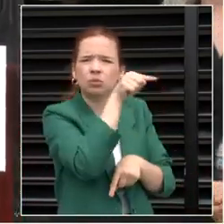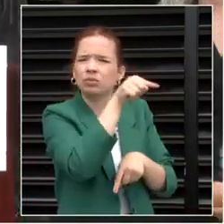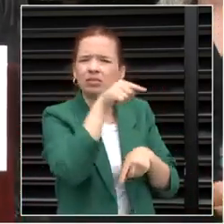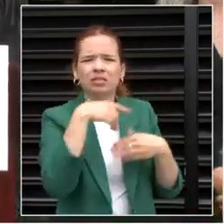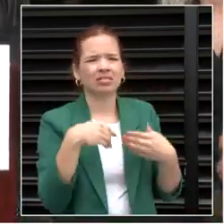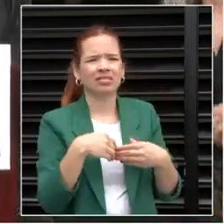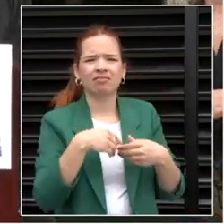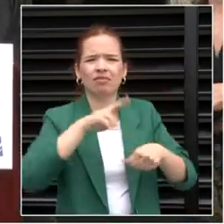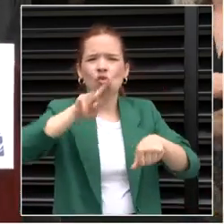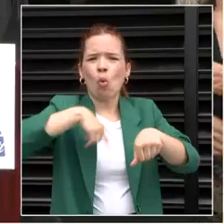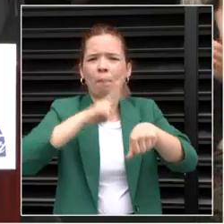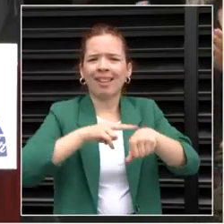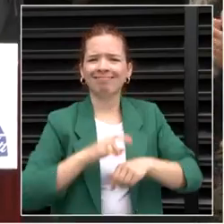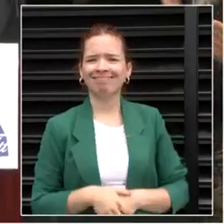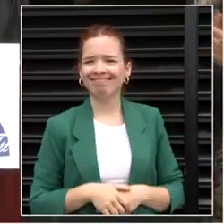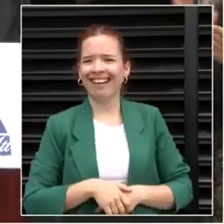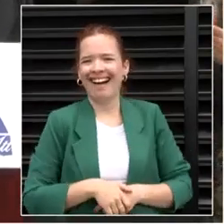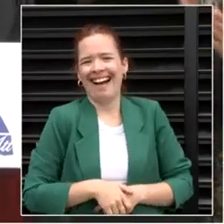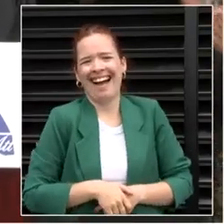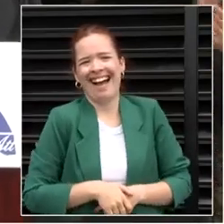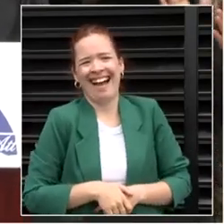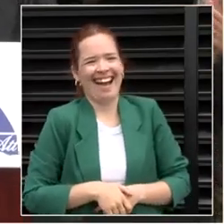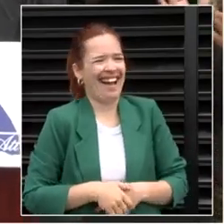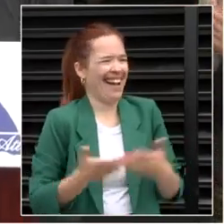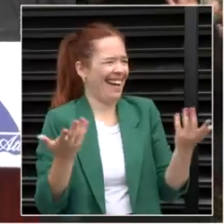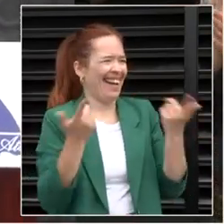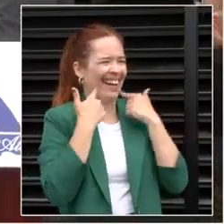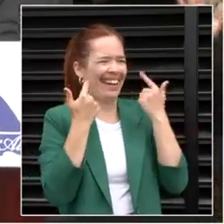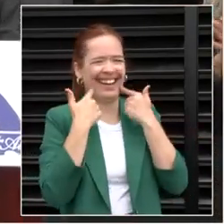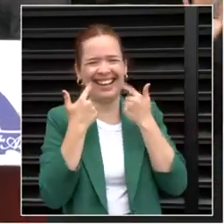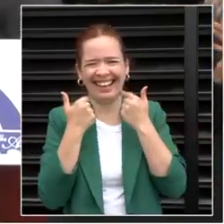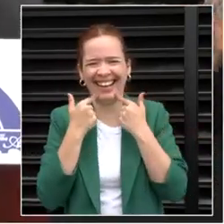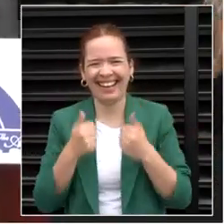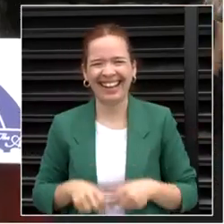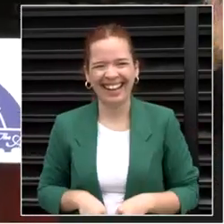welcome Her Honor, Mayor Muriel Bowser.